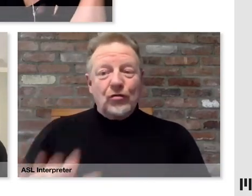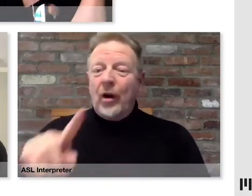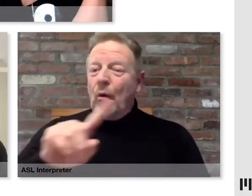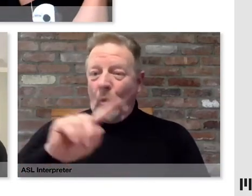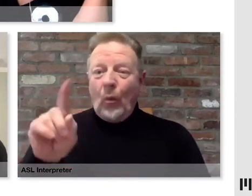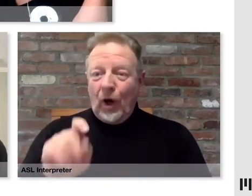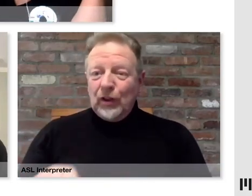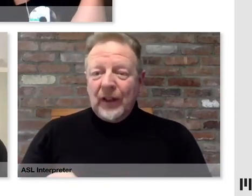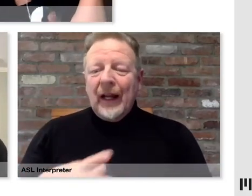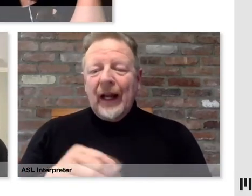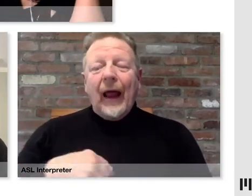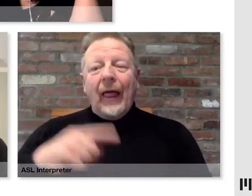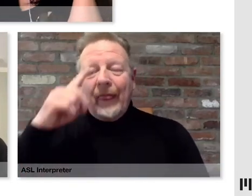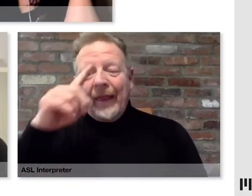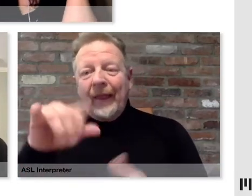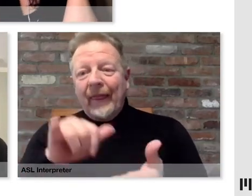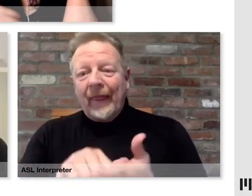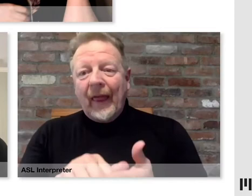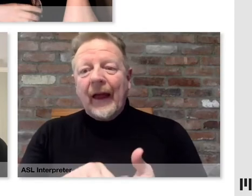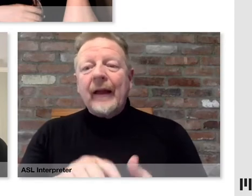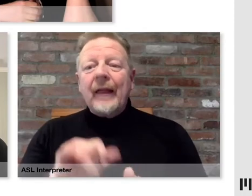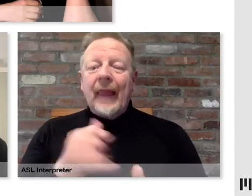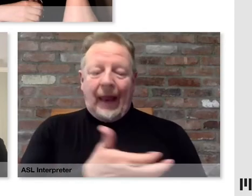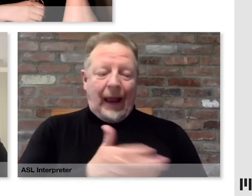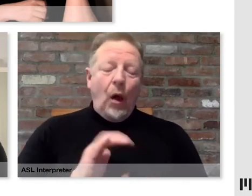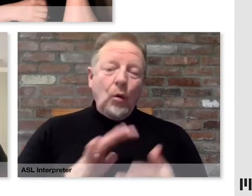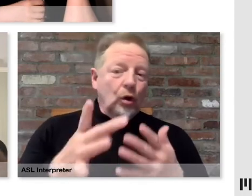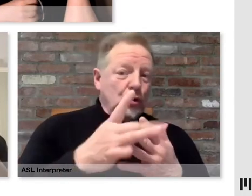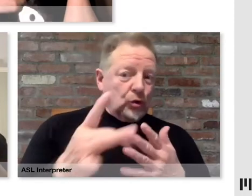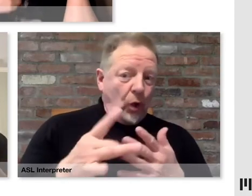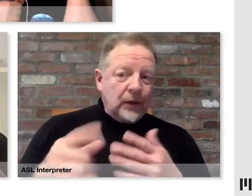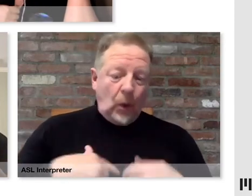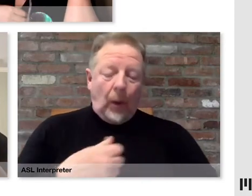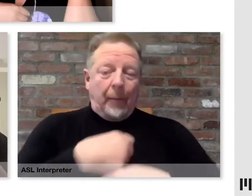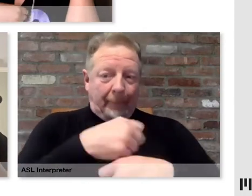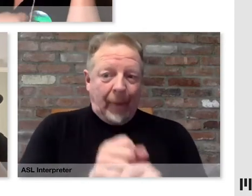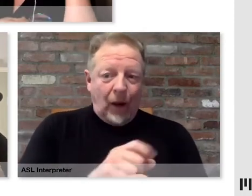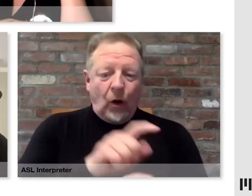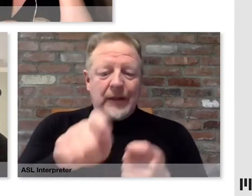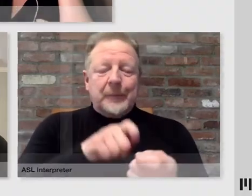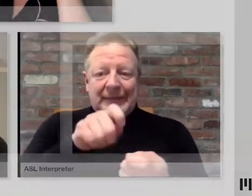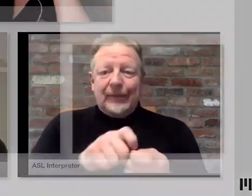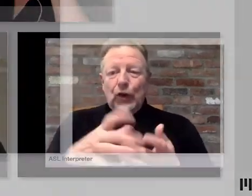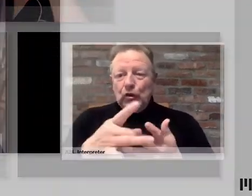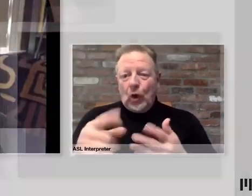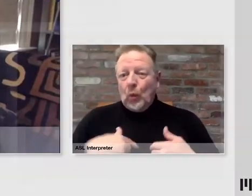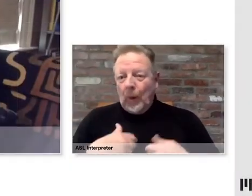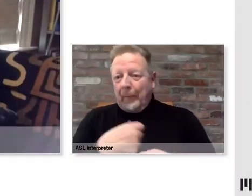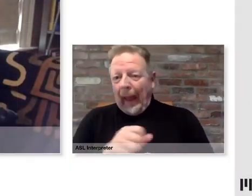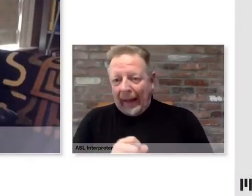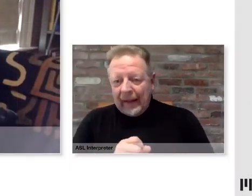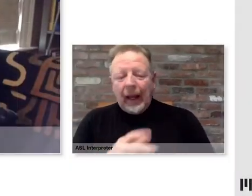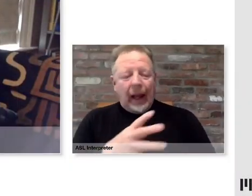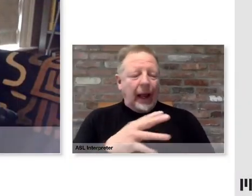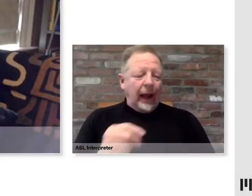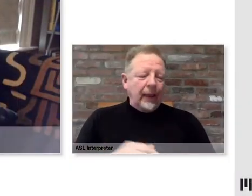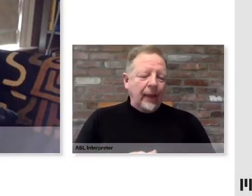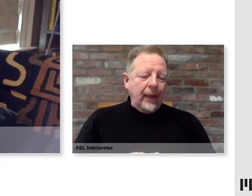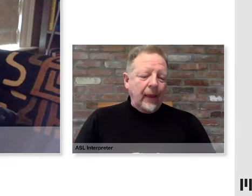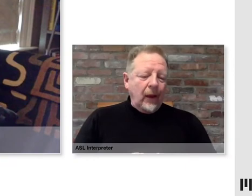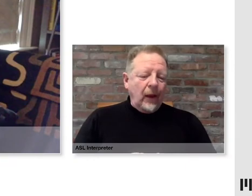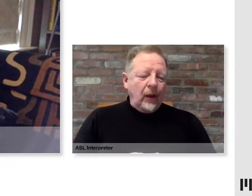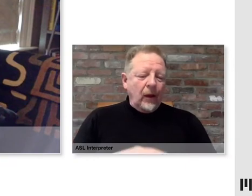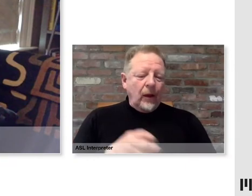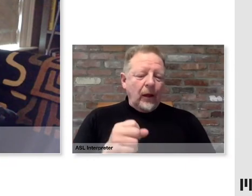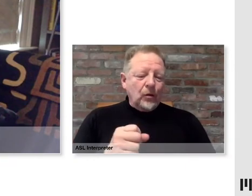And I think that there are choices that are made, there are very specific choices. and that are made. And so, you